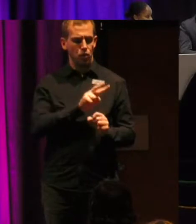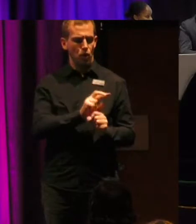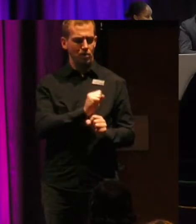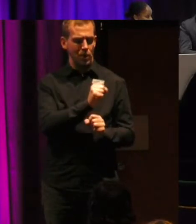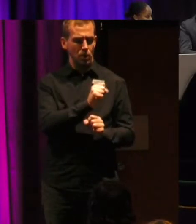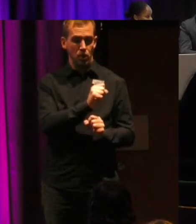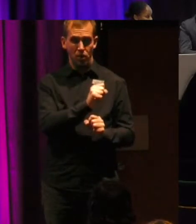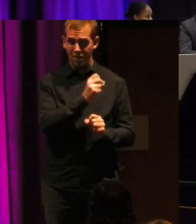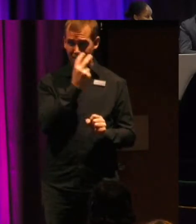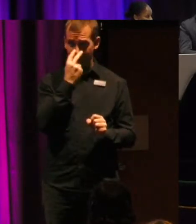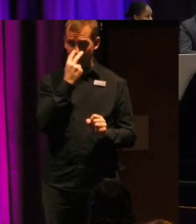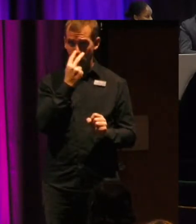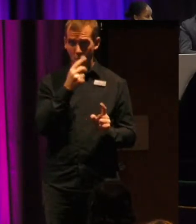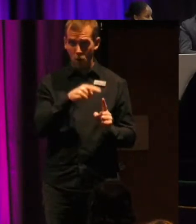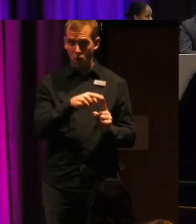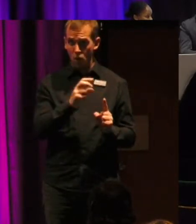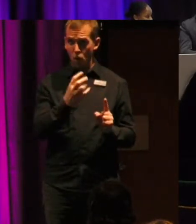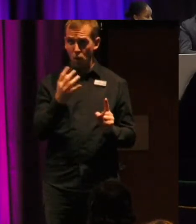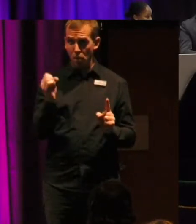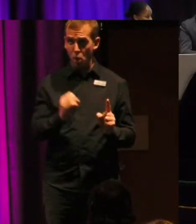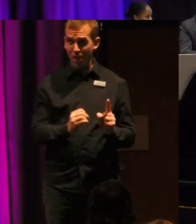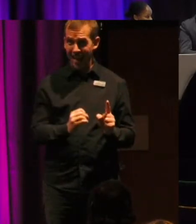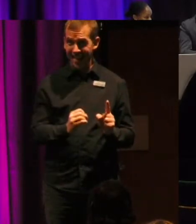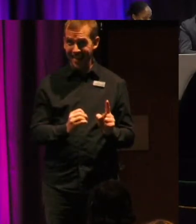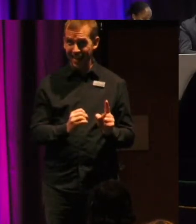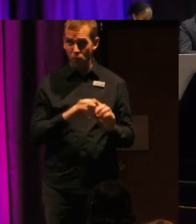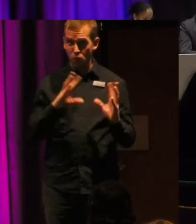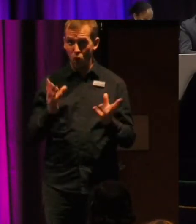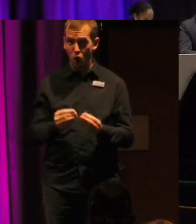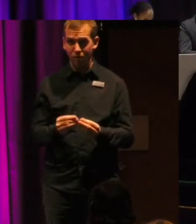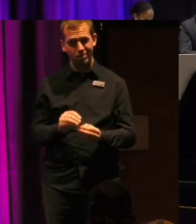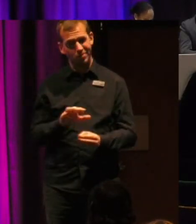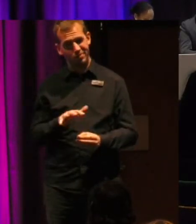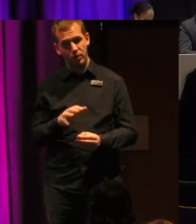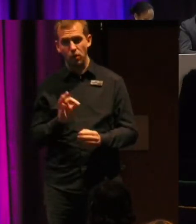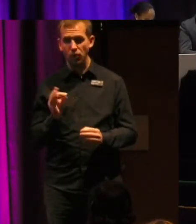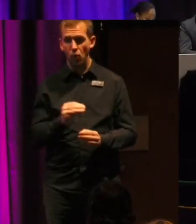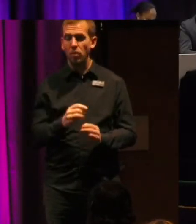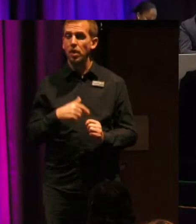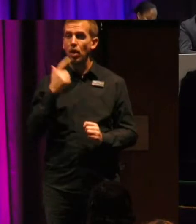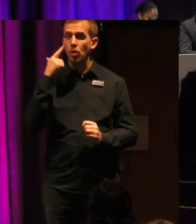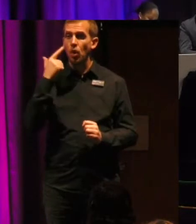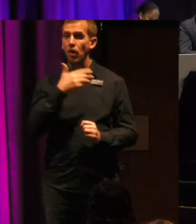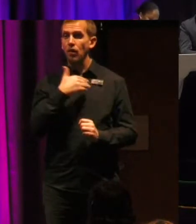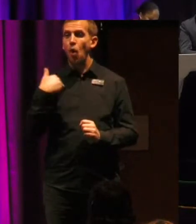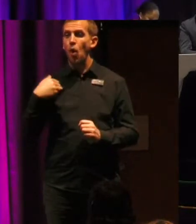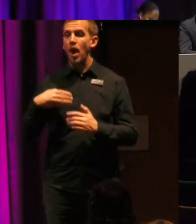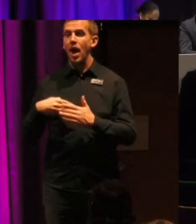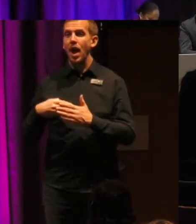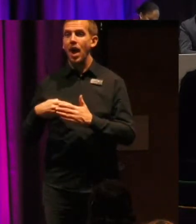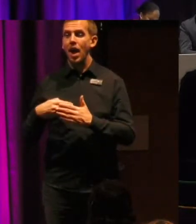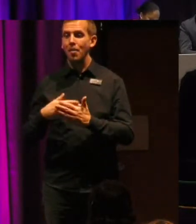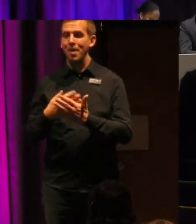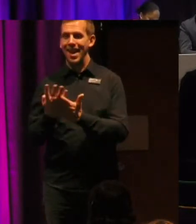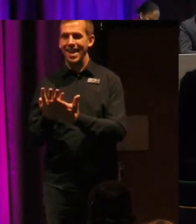or as a percentage, it's not that many. I sometimes believe that our media has been, he's used social